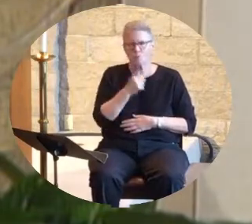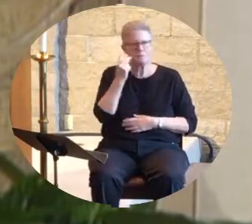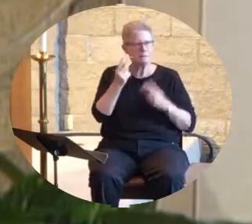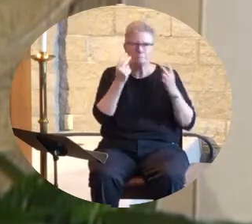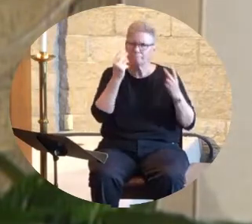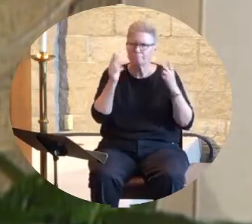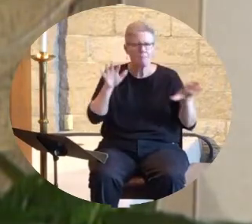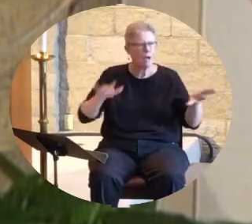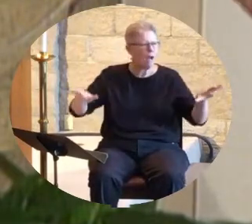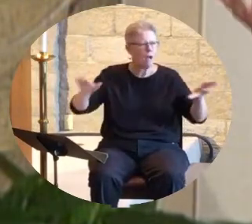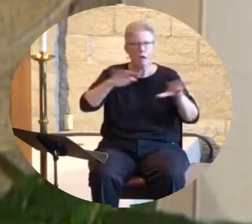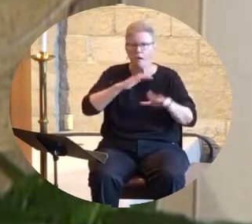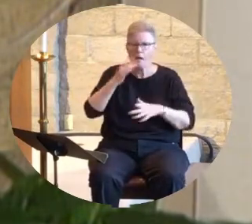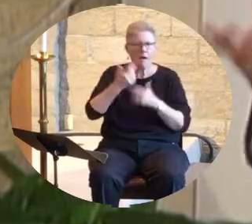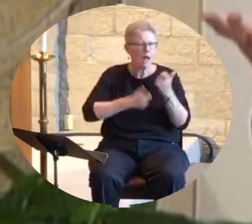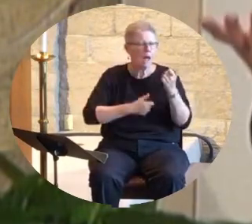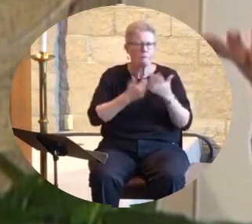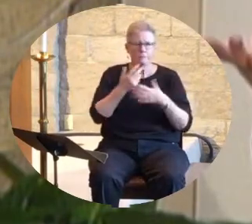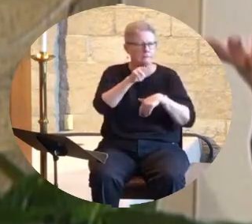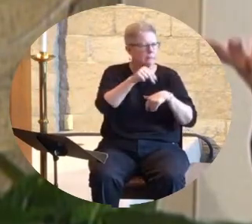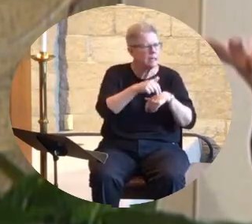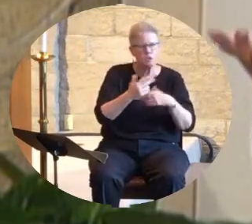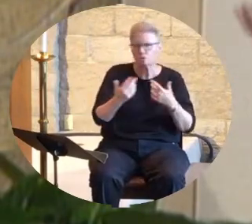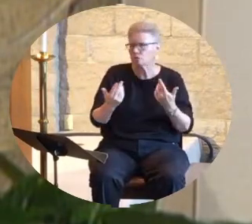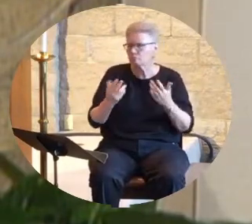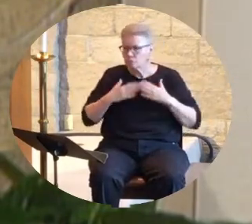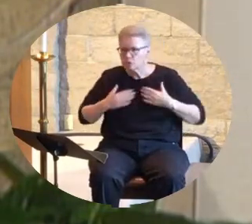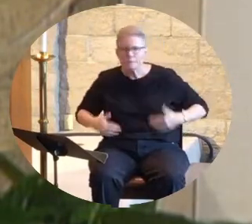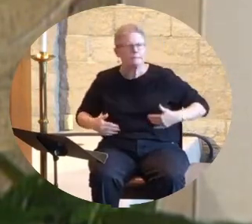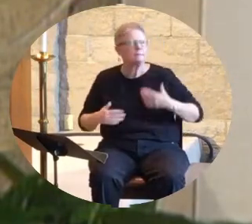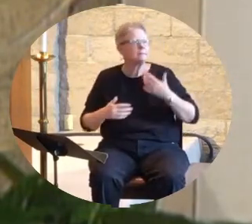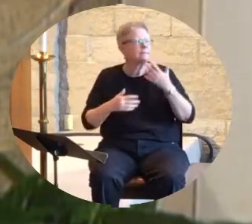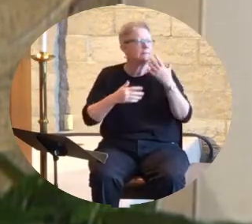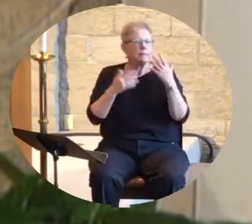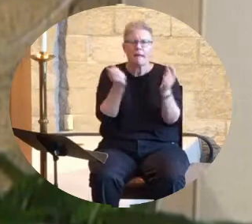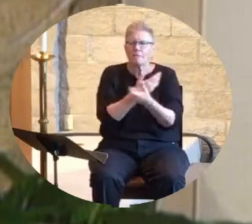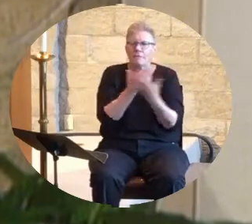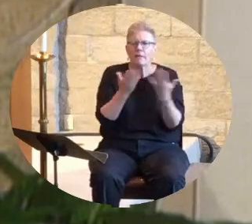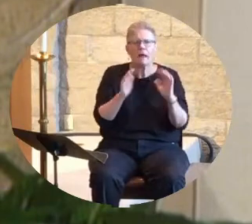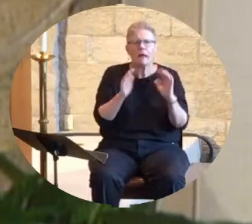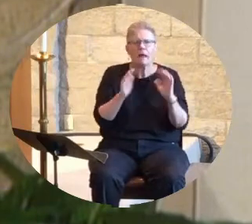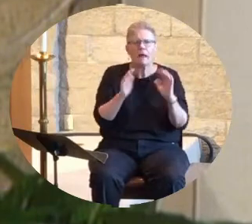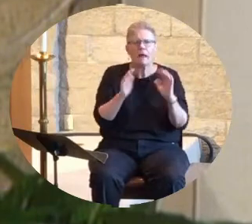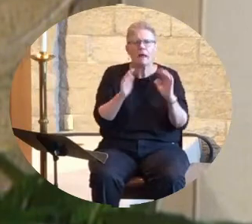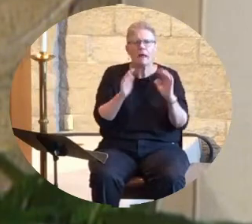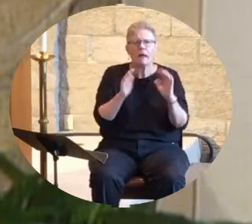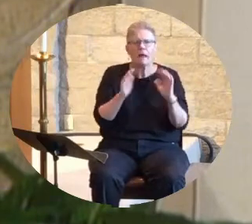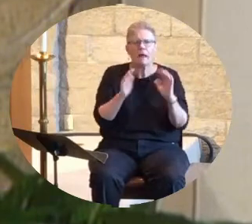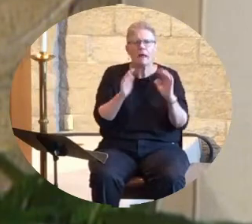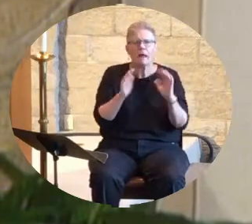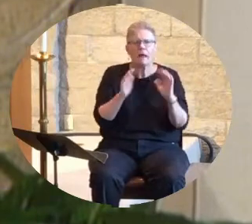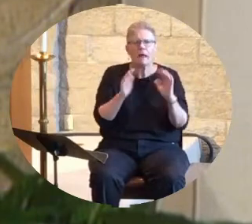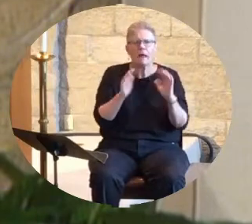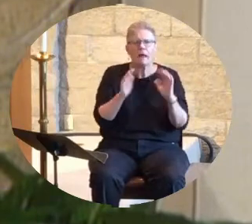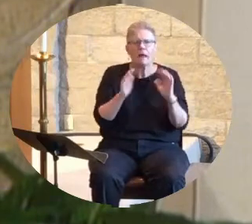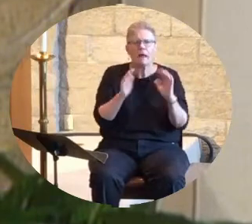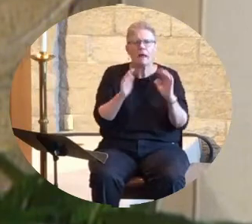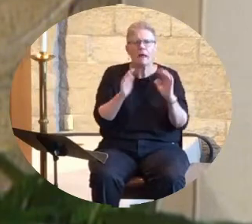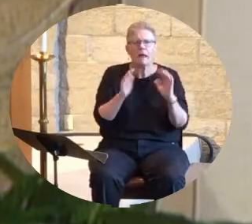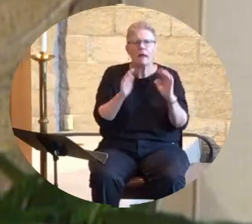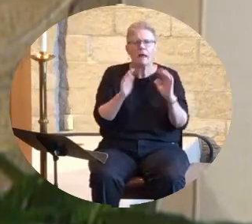in every aspect of nature on how this regenerates itself. So